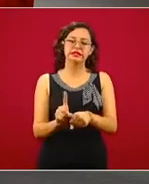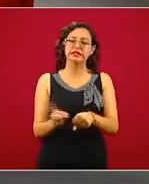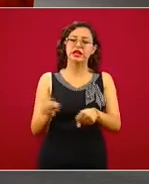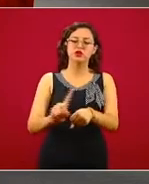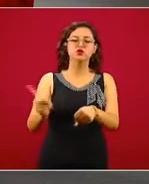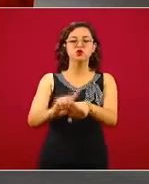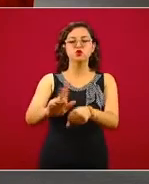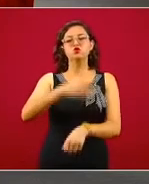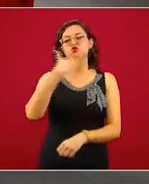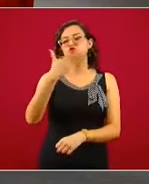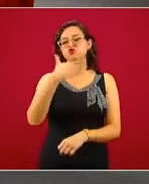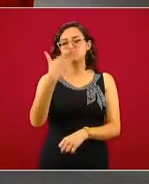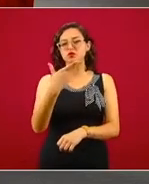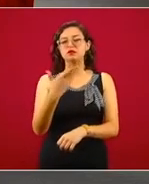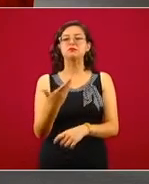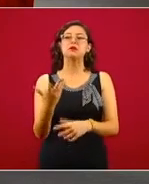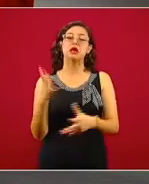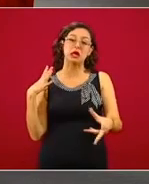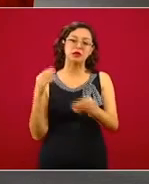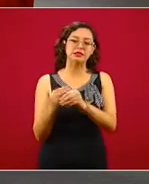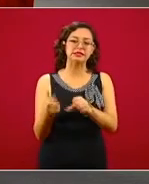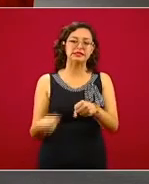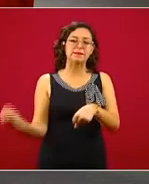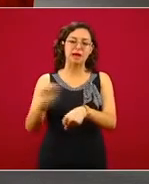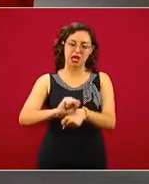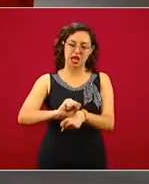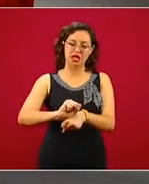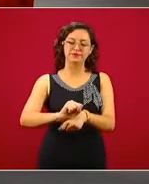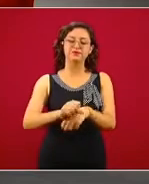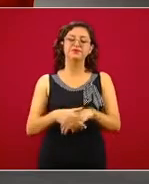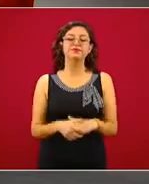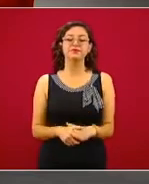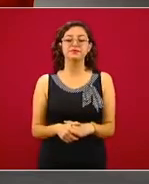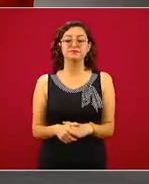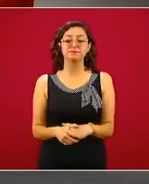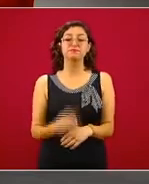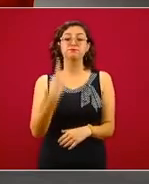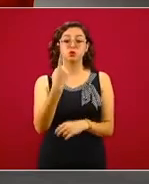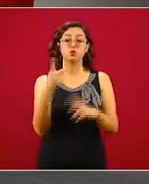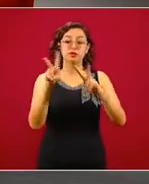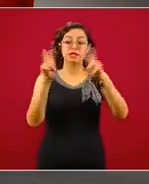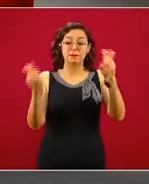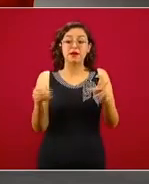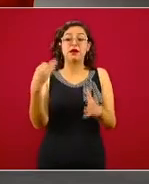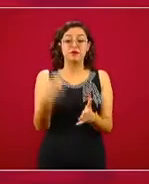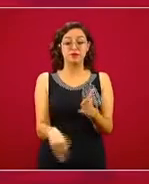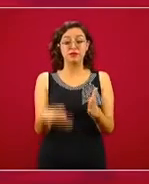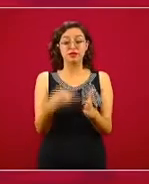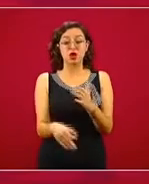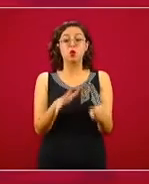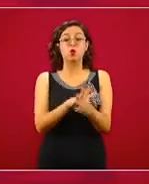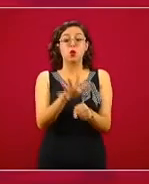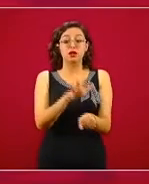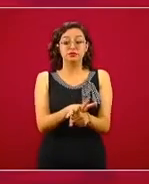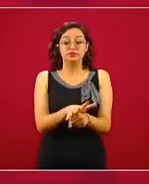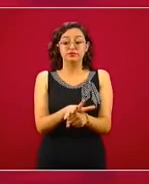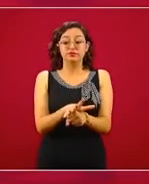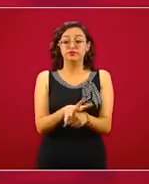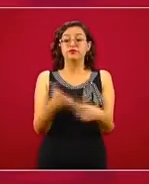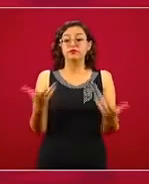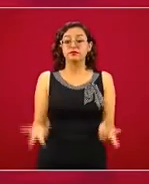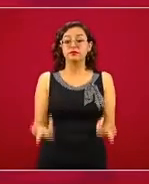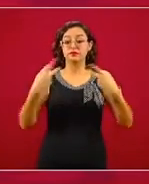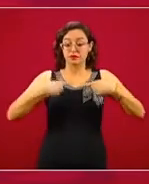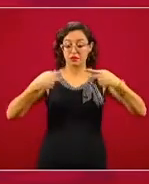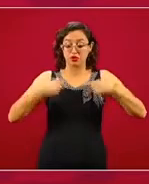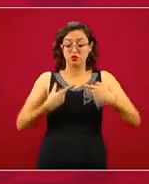y technical algunos report, componentes semanales, incluyendo uno including que estará some pendiente, weekly que es la components, afectación por COVID en